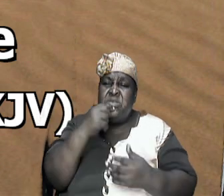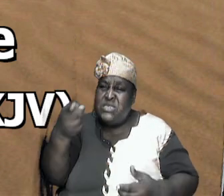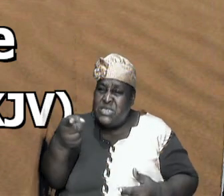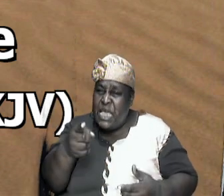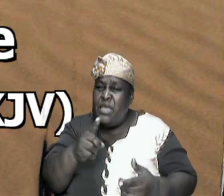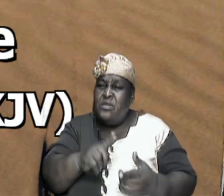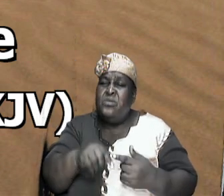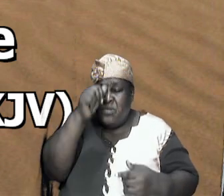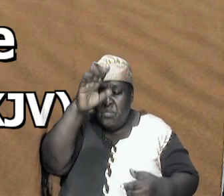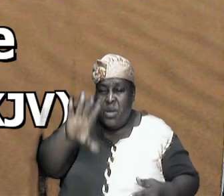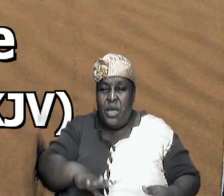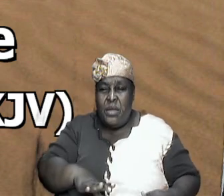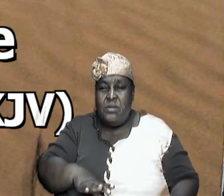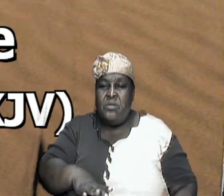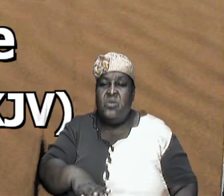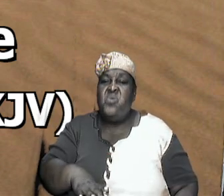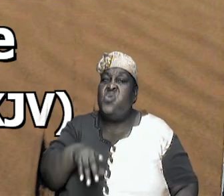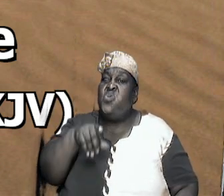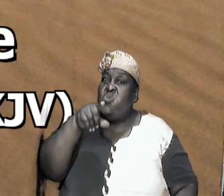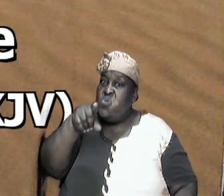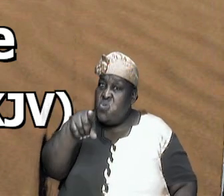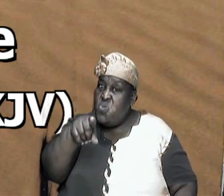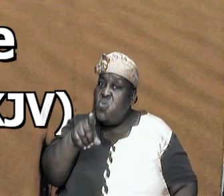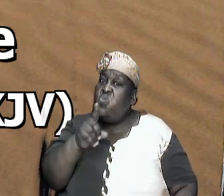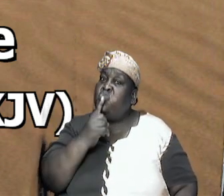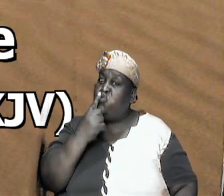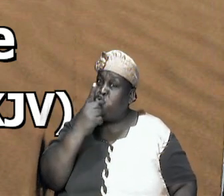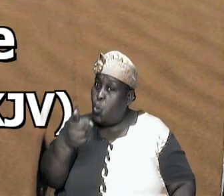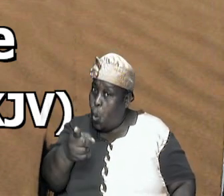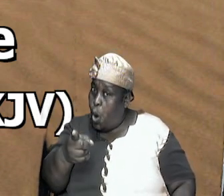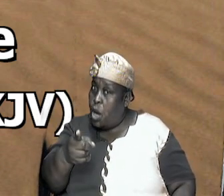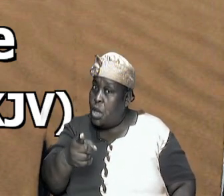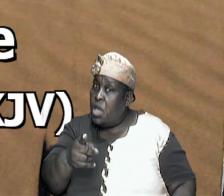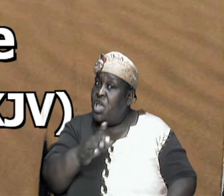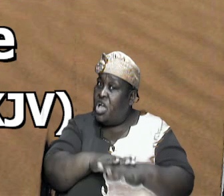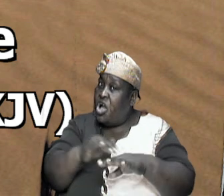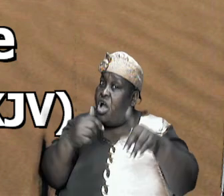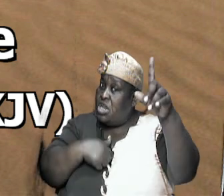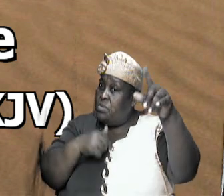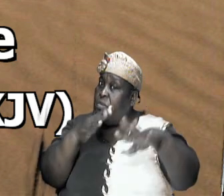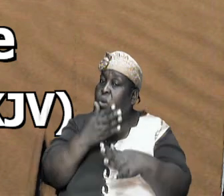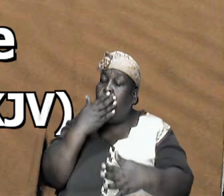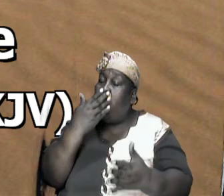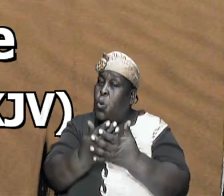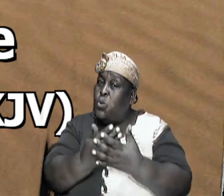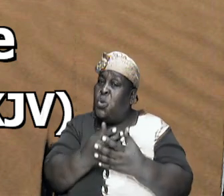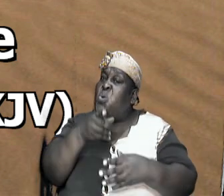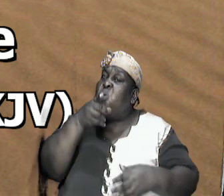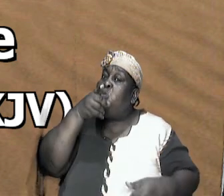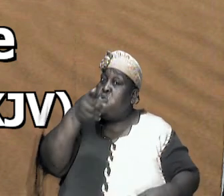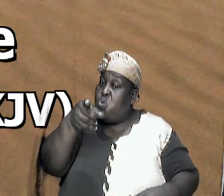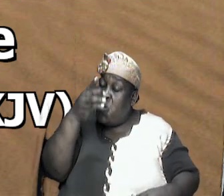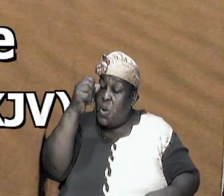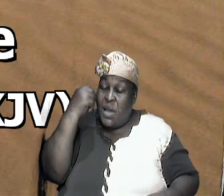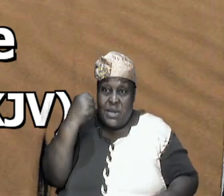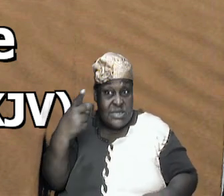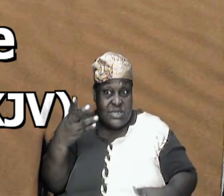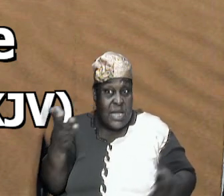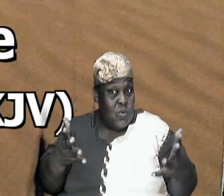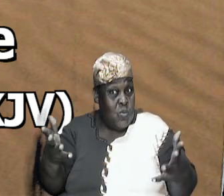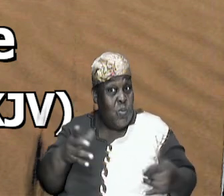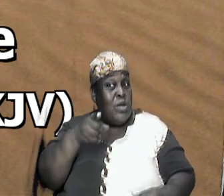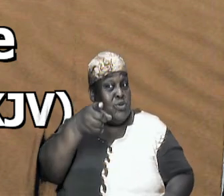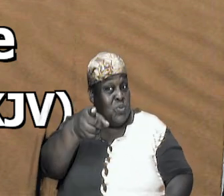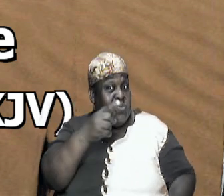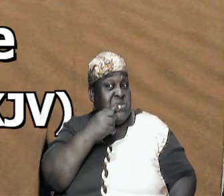are you clear on what you are saying? You are calling me good. Do you understand what you are actually saying when